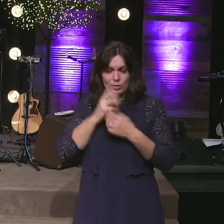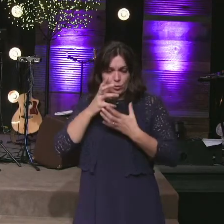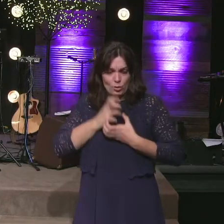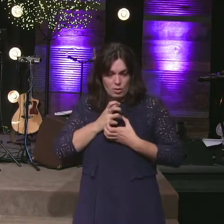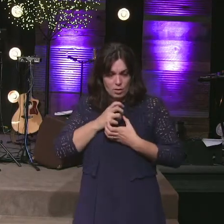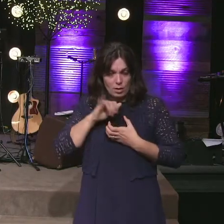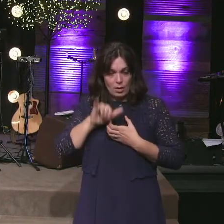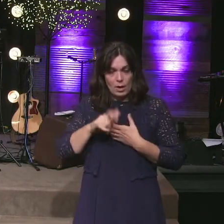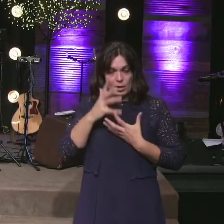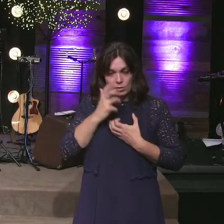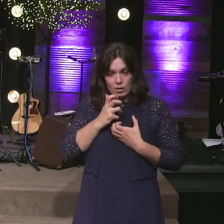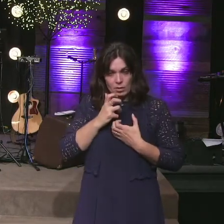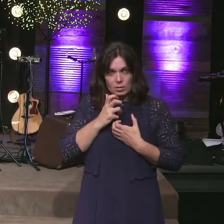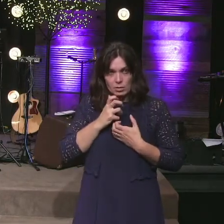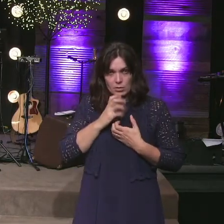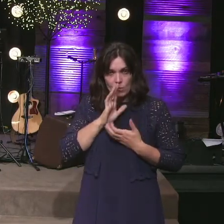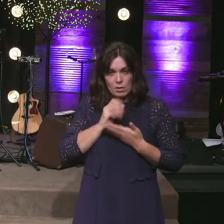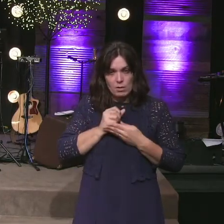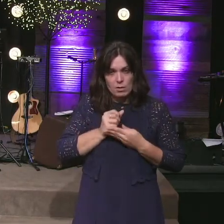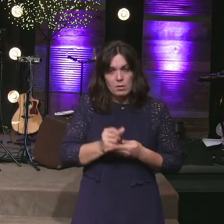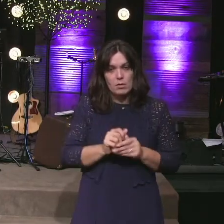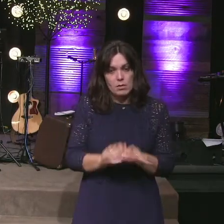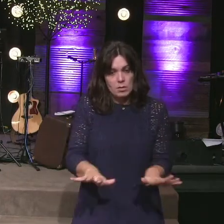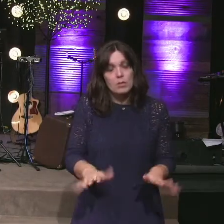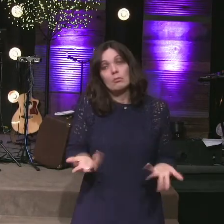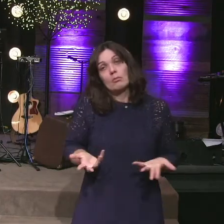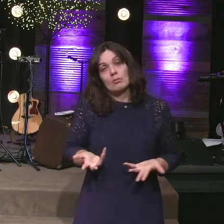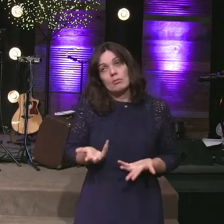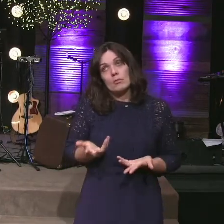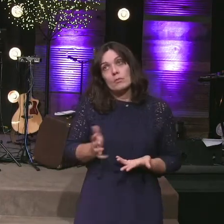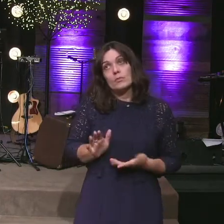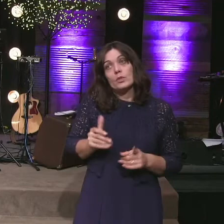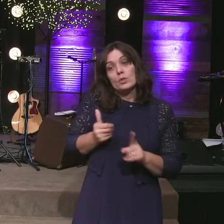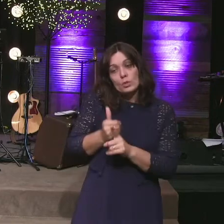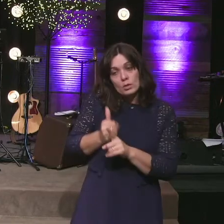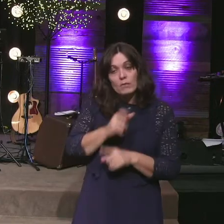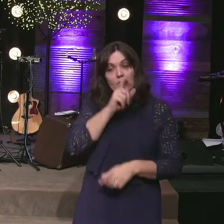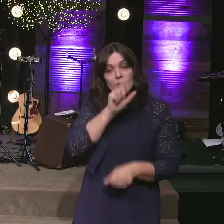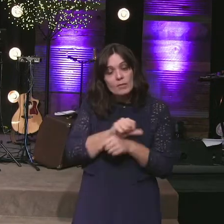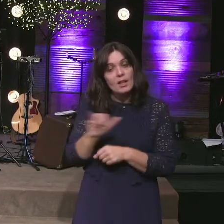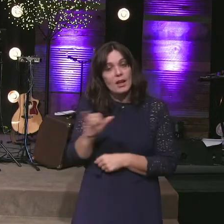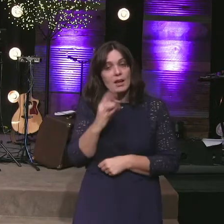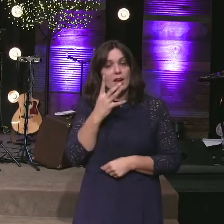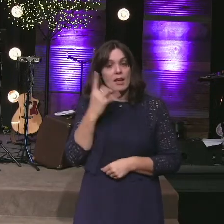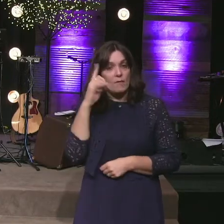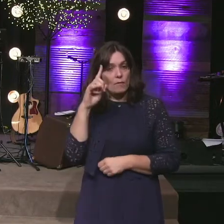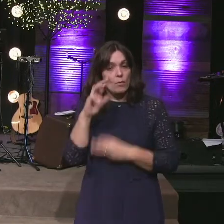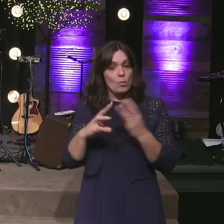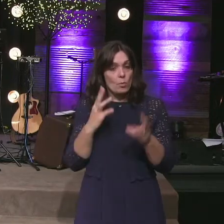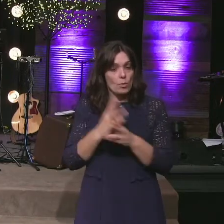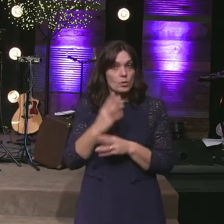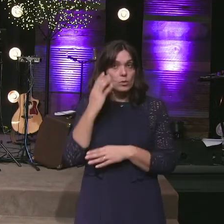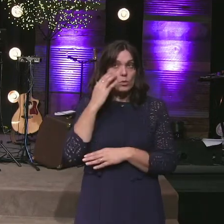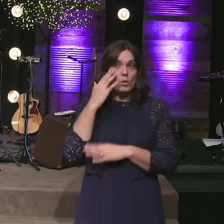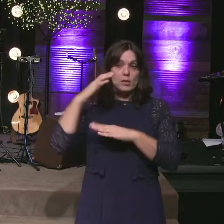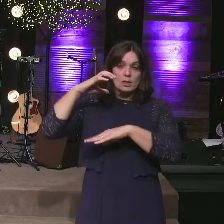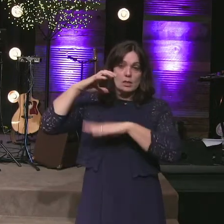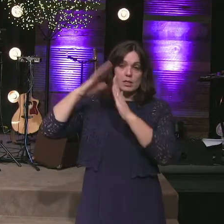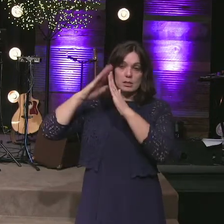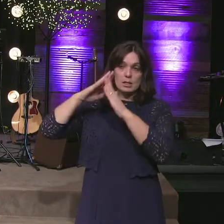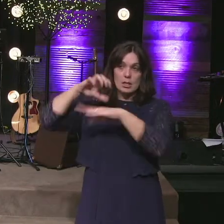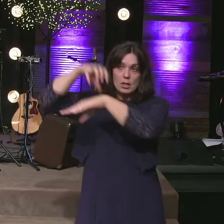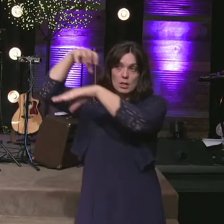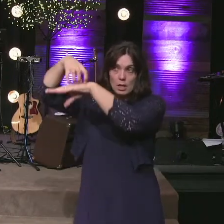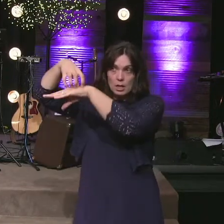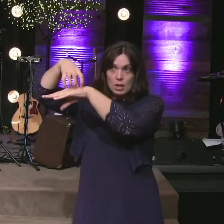darkness? But you are the light of the world, right? A city on a hill that can't be hidden. Have you ever flown